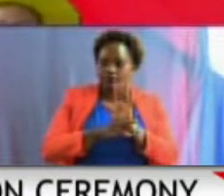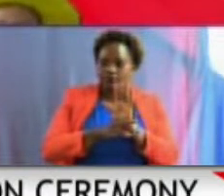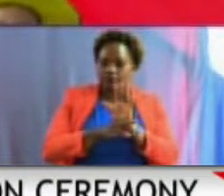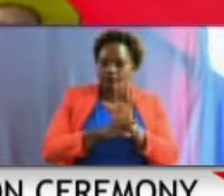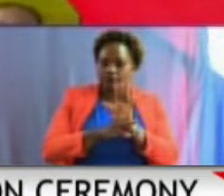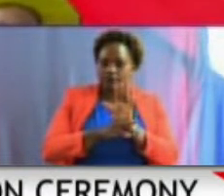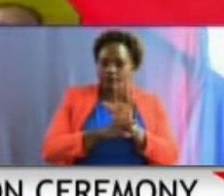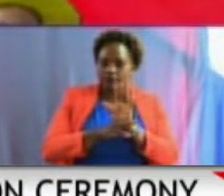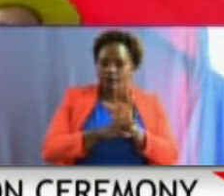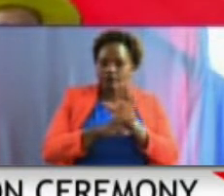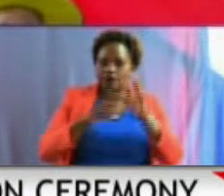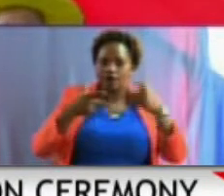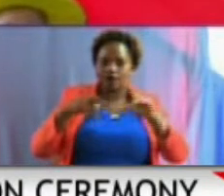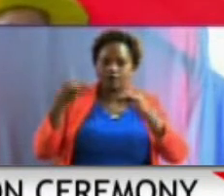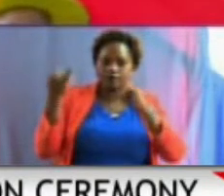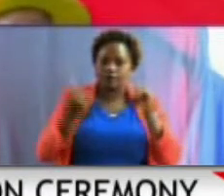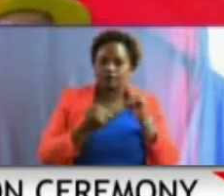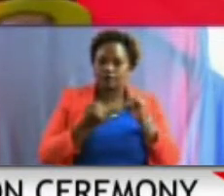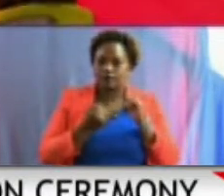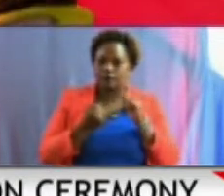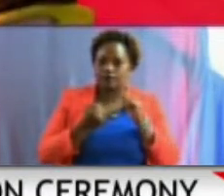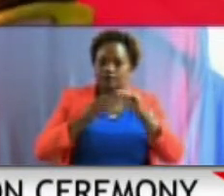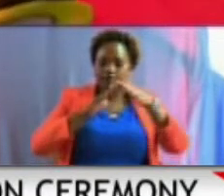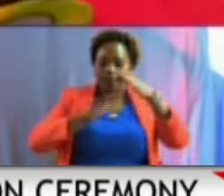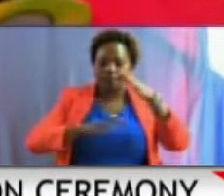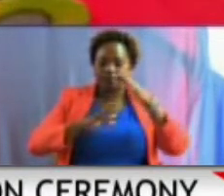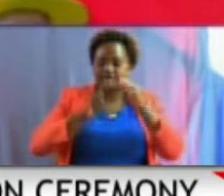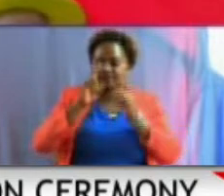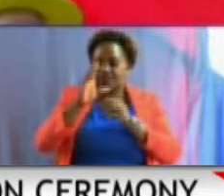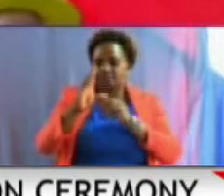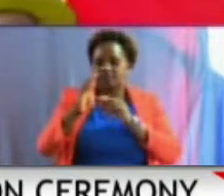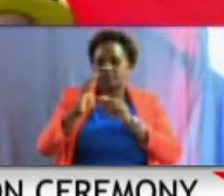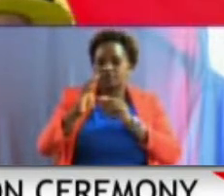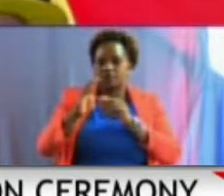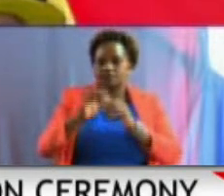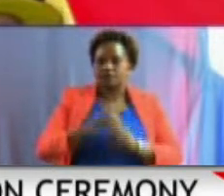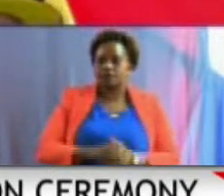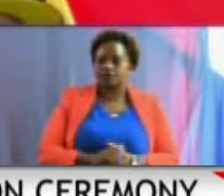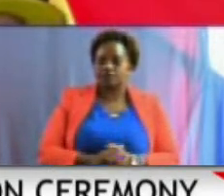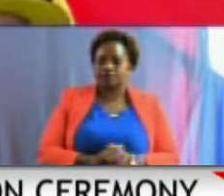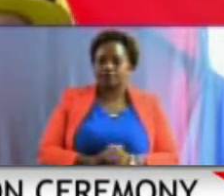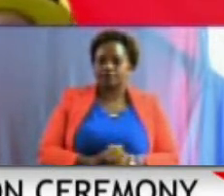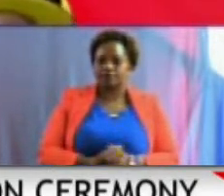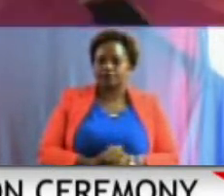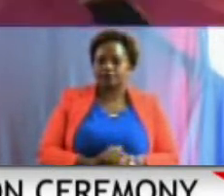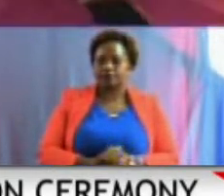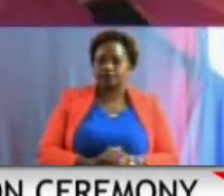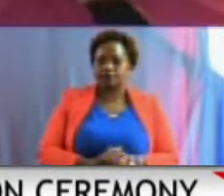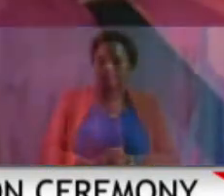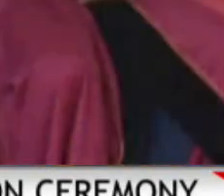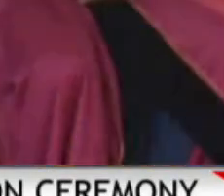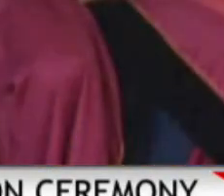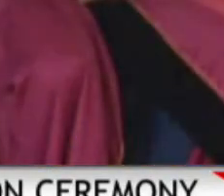Mr. Chancellor, allow me to invite the Deputy Vice Chancellor to take us through the rest of the program. Welcome.